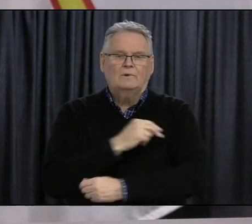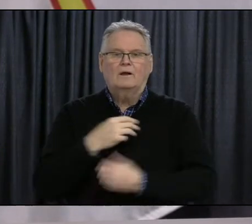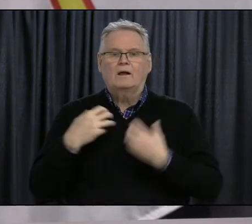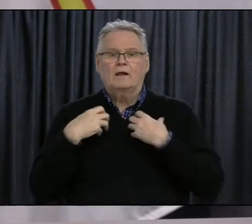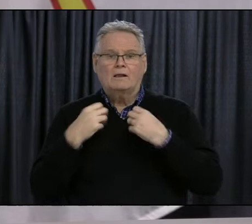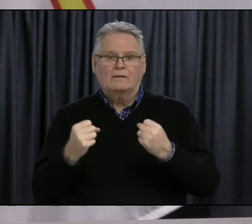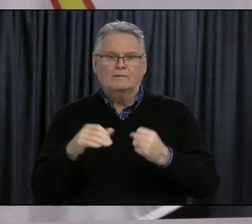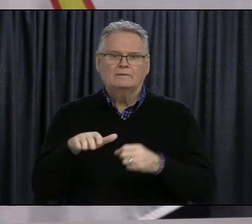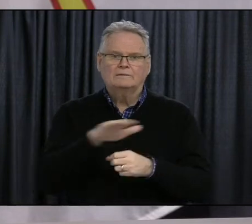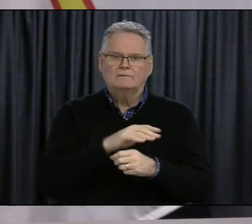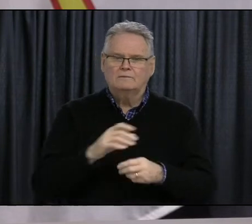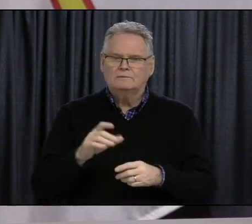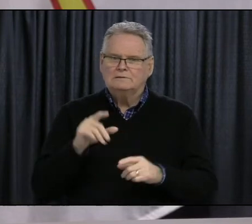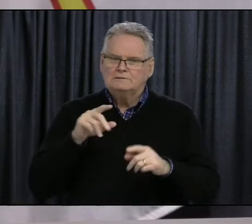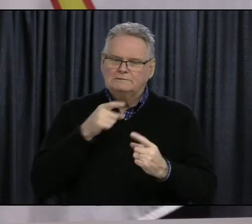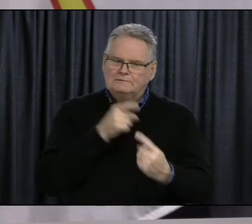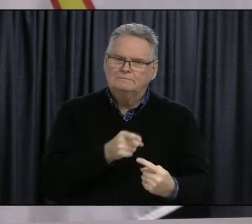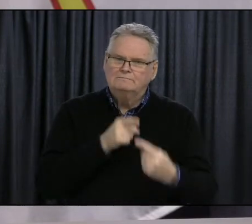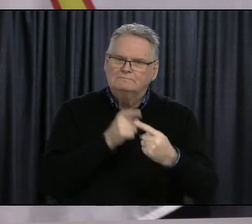a